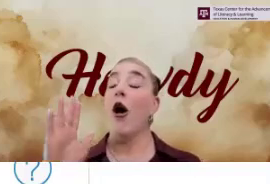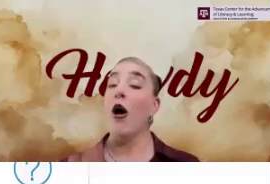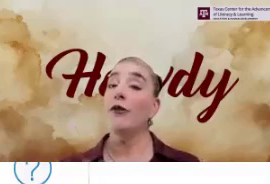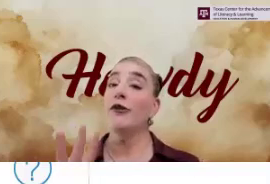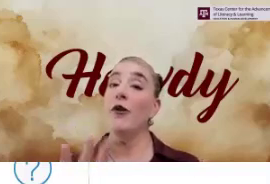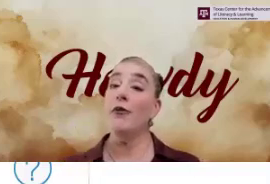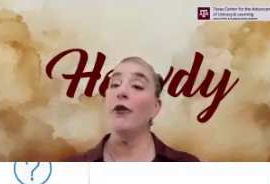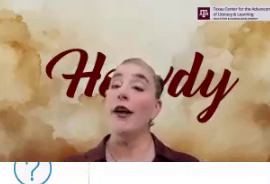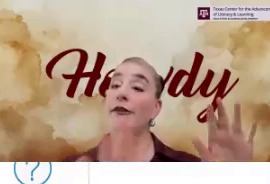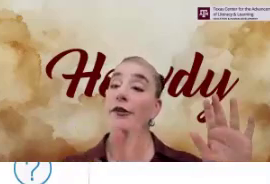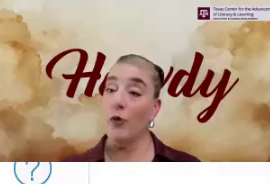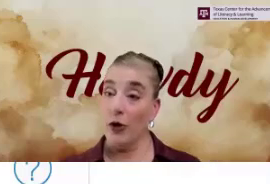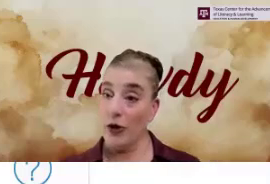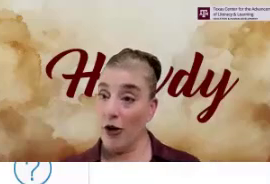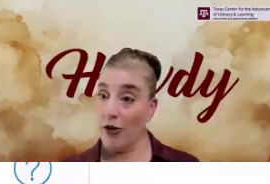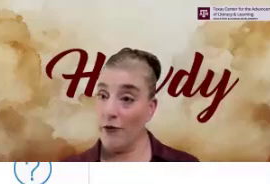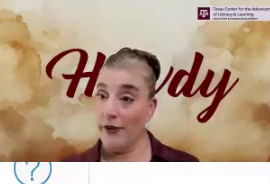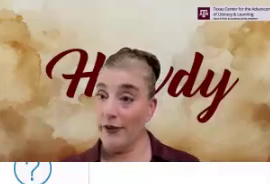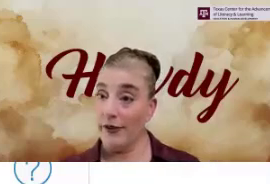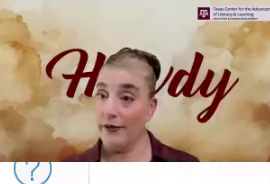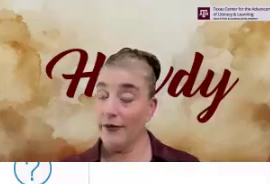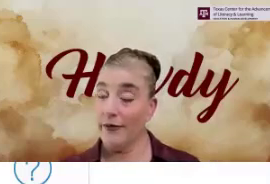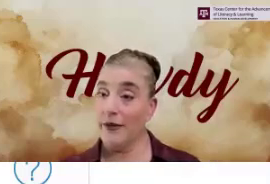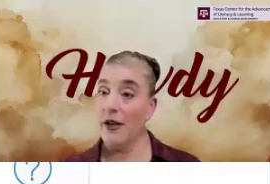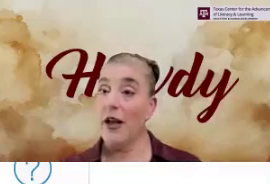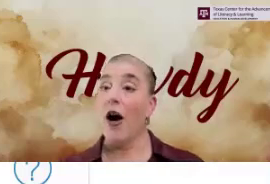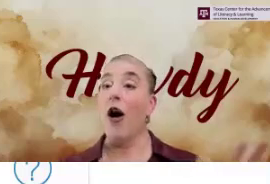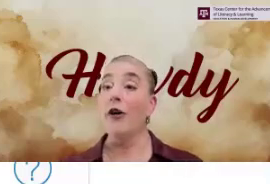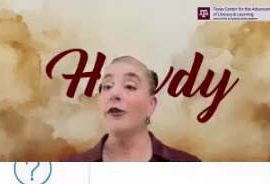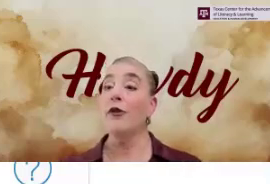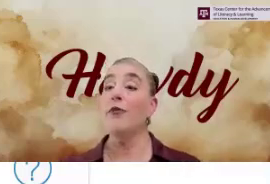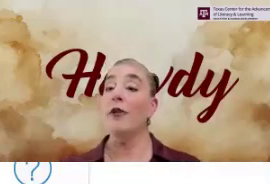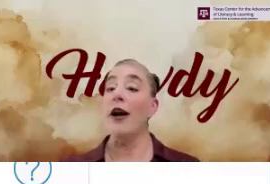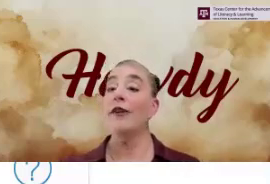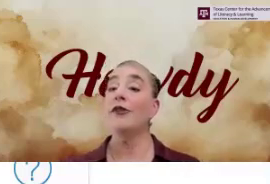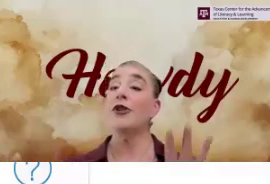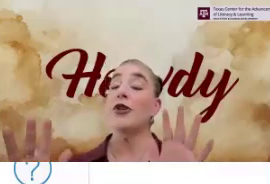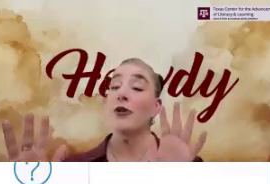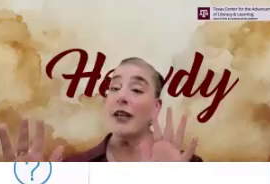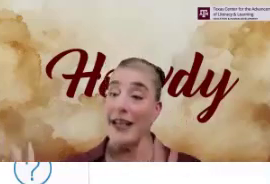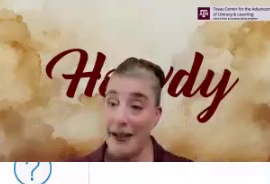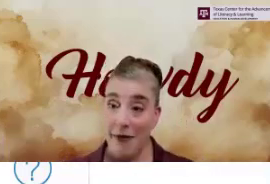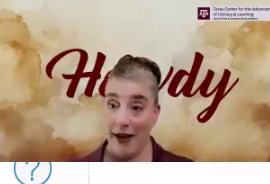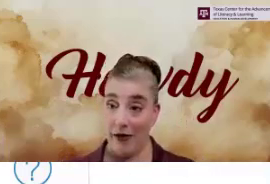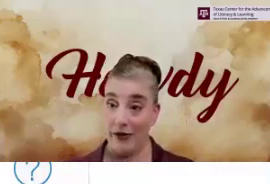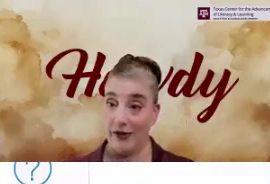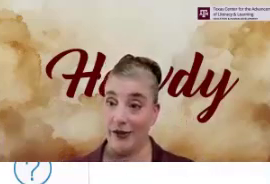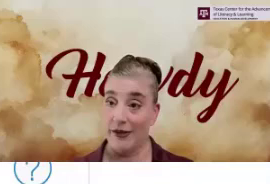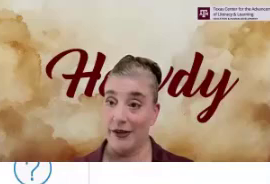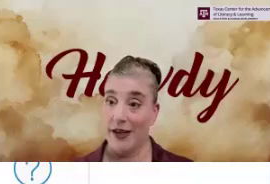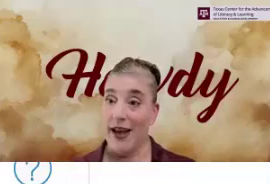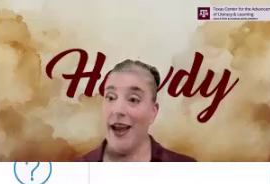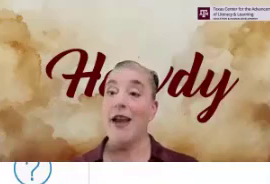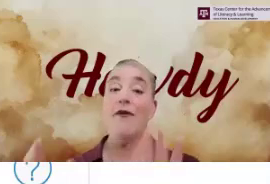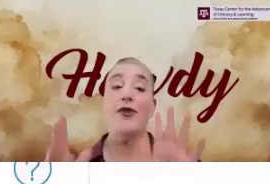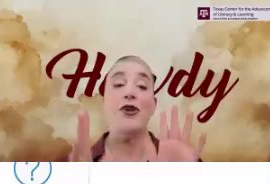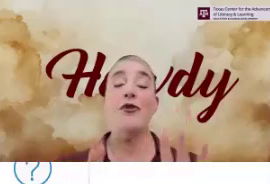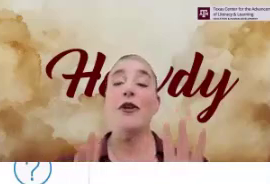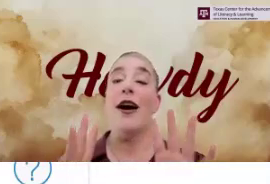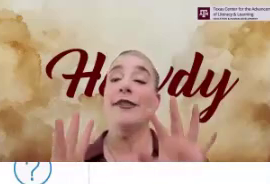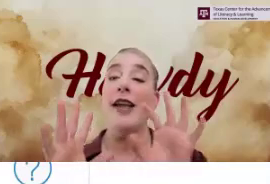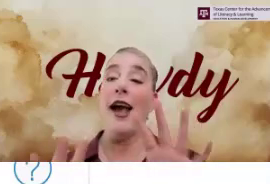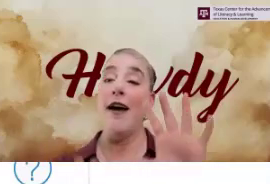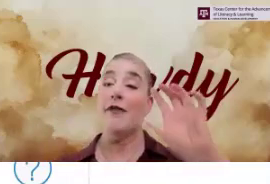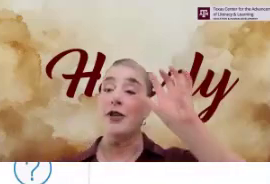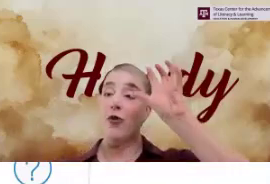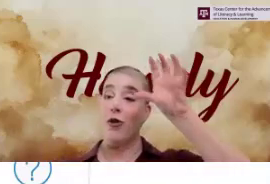about also applies to Word documents, also applies to your emails. If